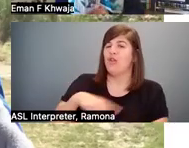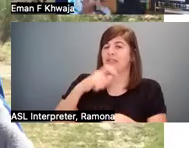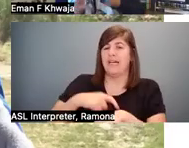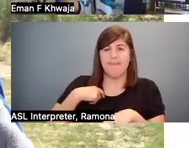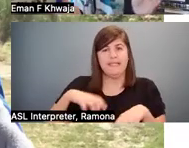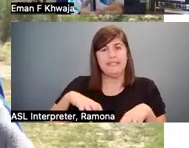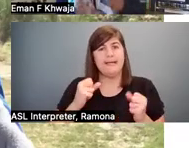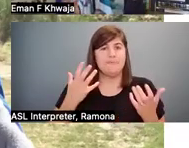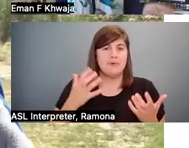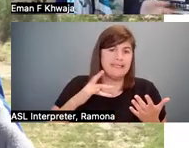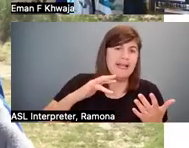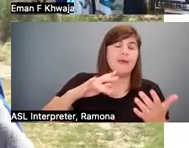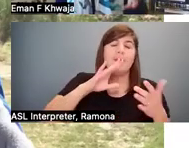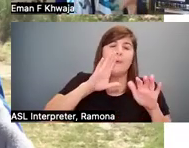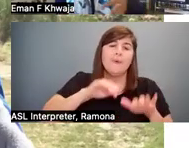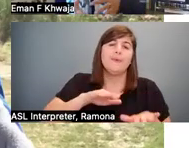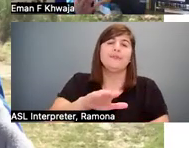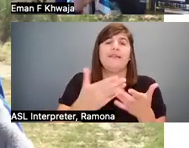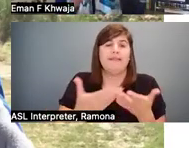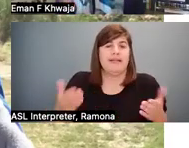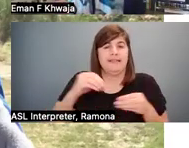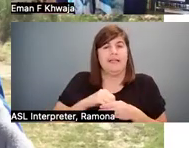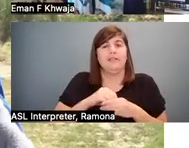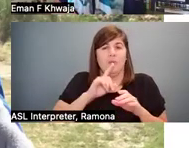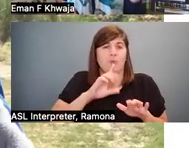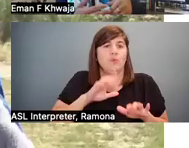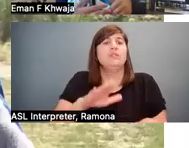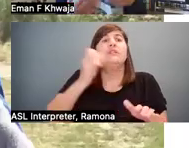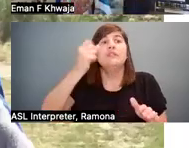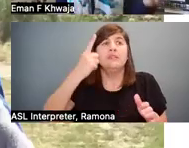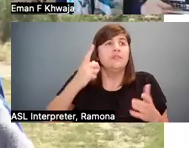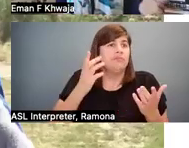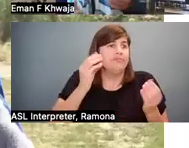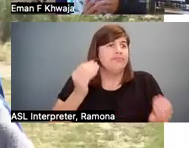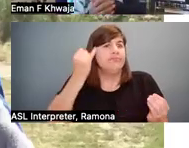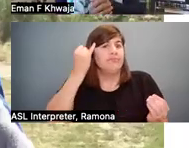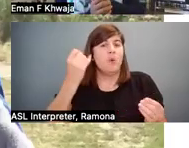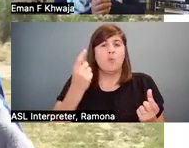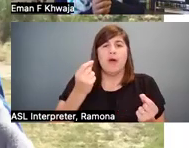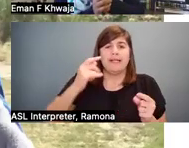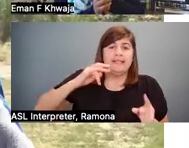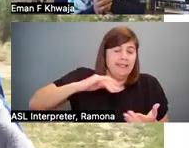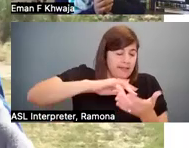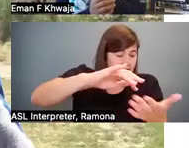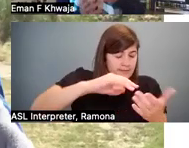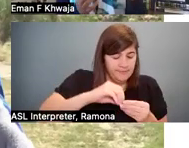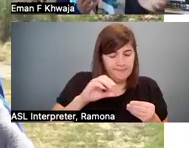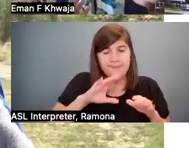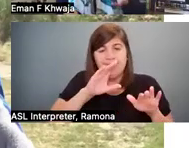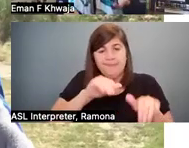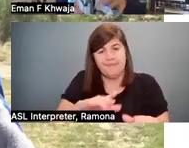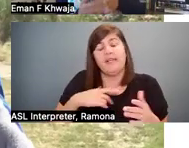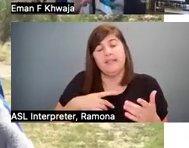wanting to study the ocean and things in the ocean. But I had no idea what I wanted to study in the ocean. So I decided to do a